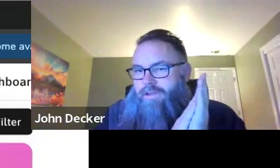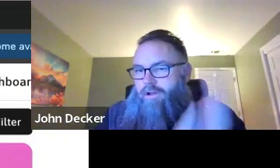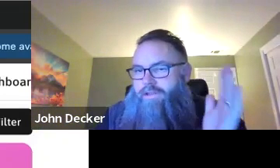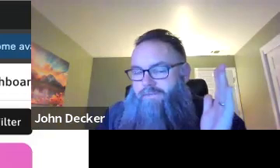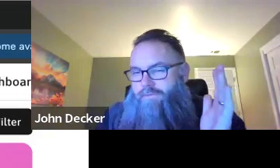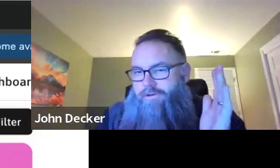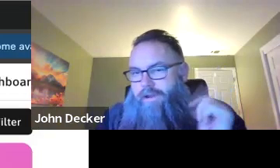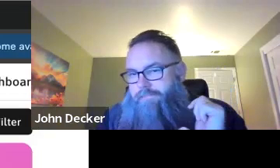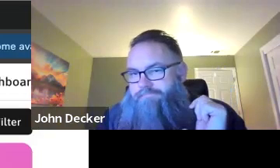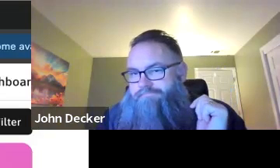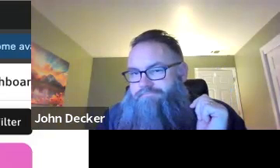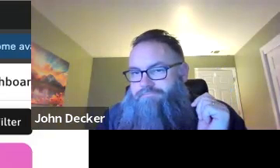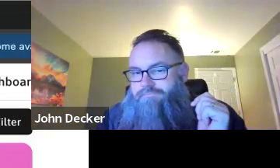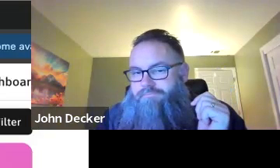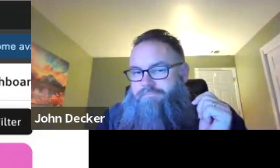not working at all in California, right?